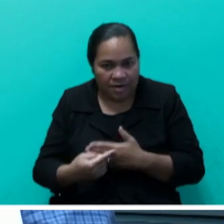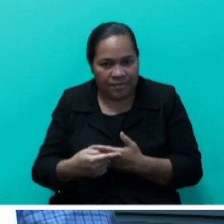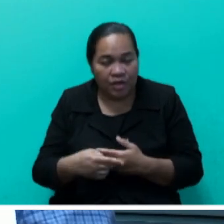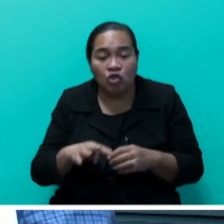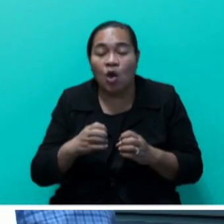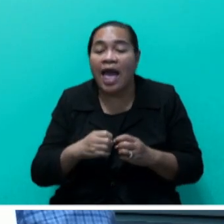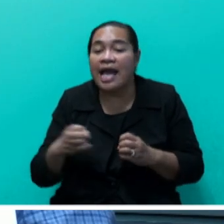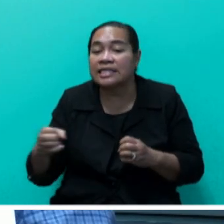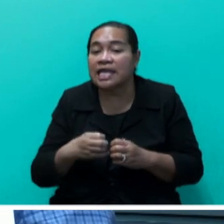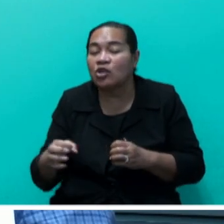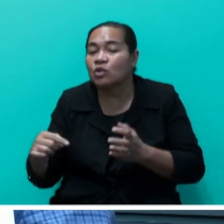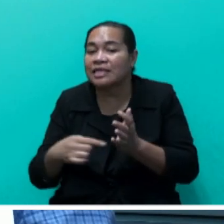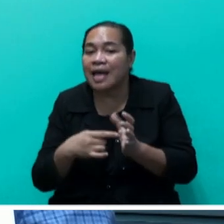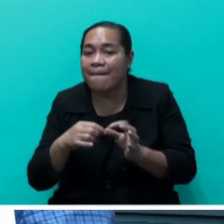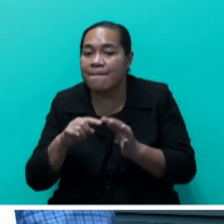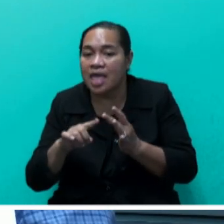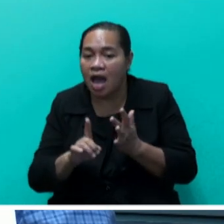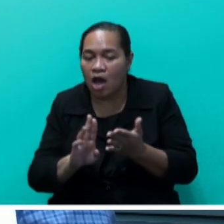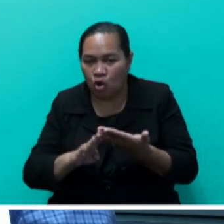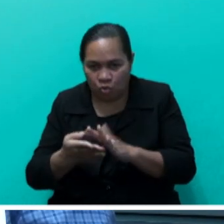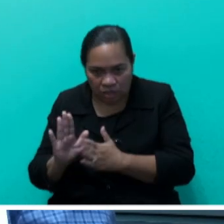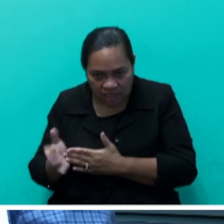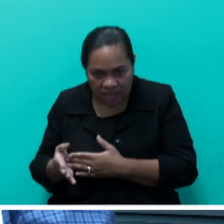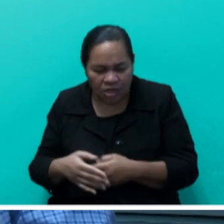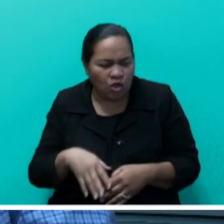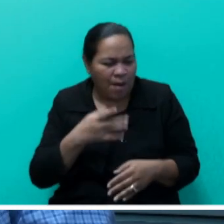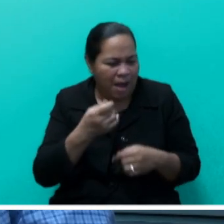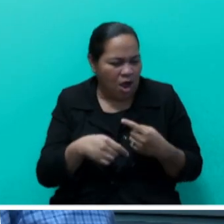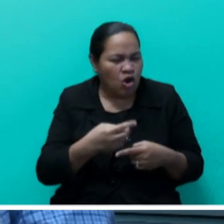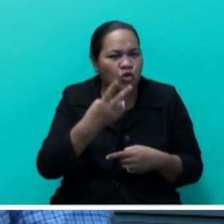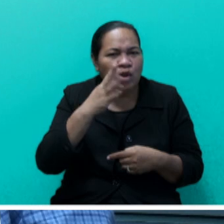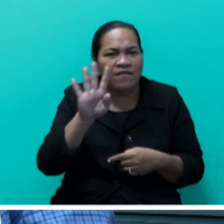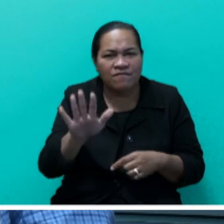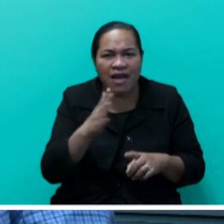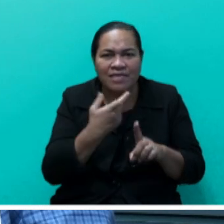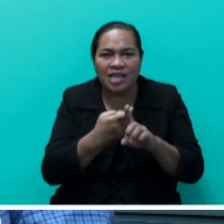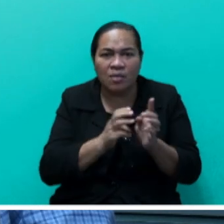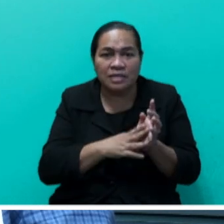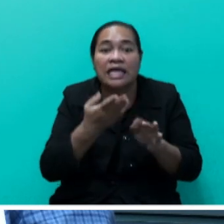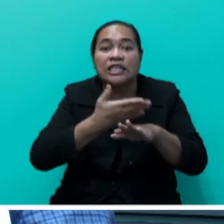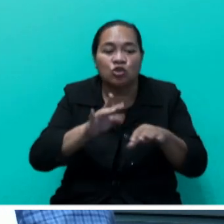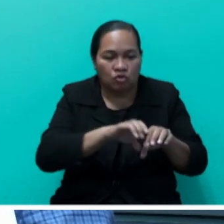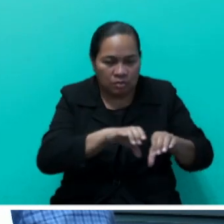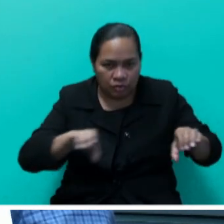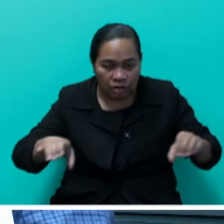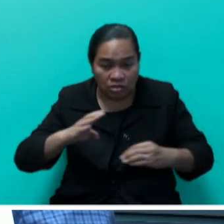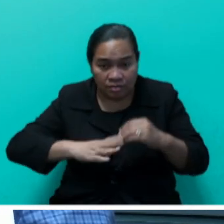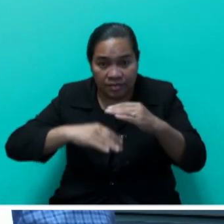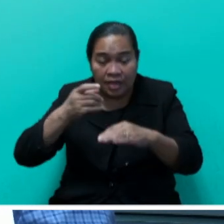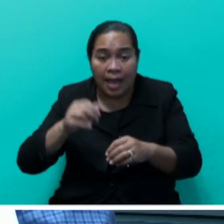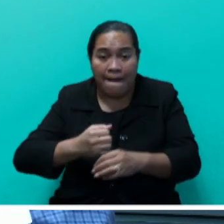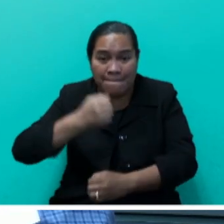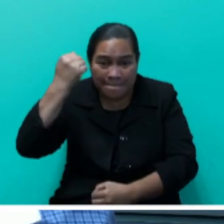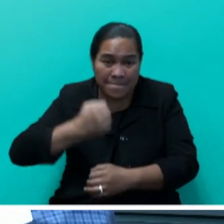to the Tambia community. The project involves laying 25 kilometers of new pipelines, construction of a pump station,